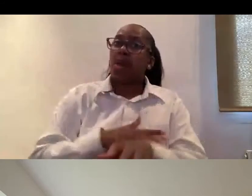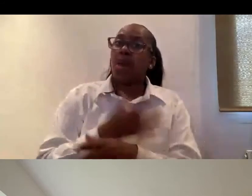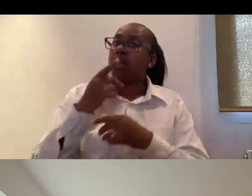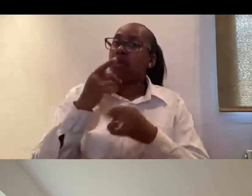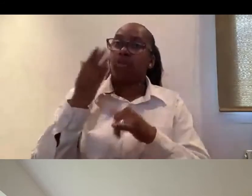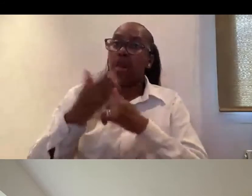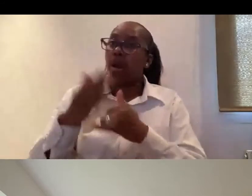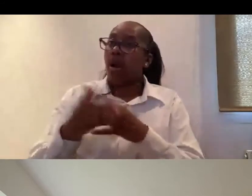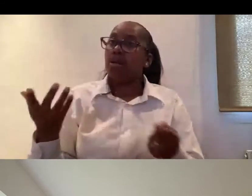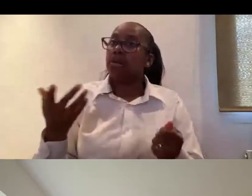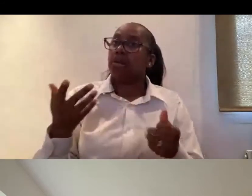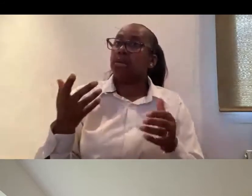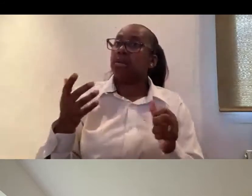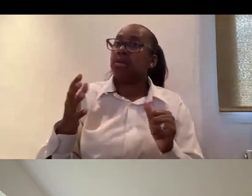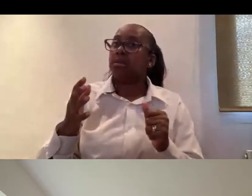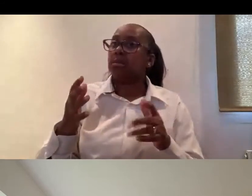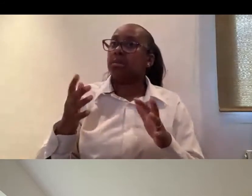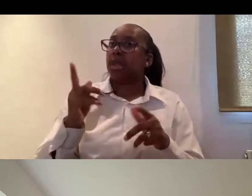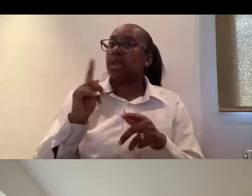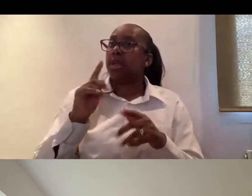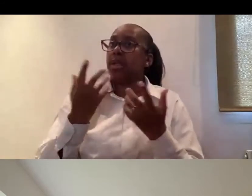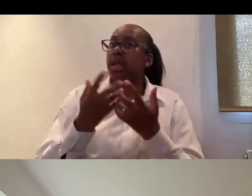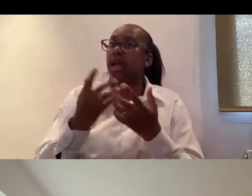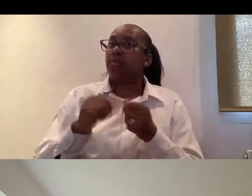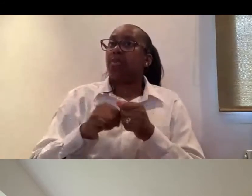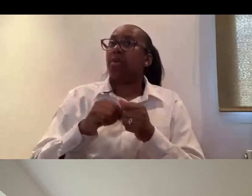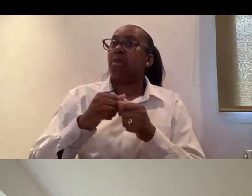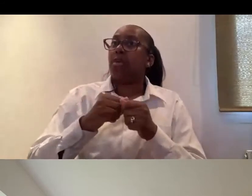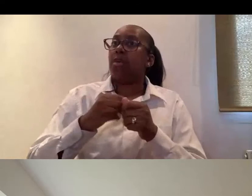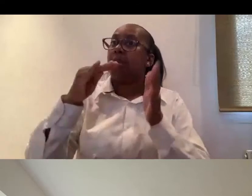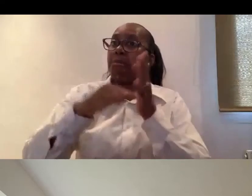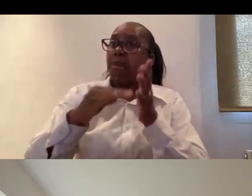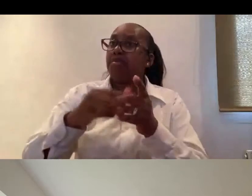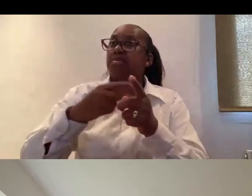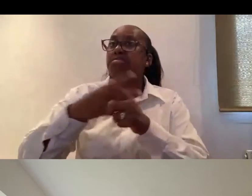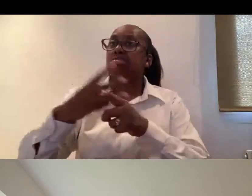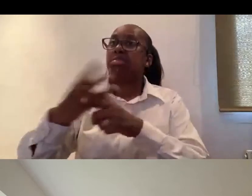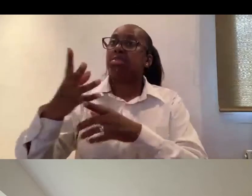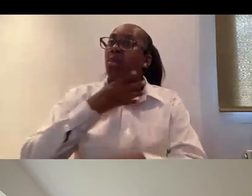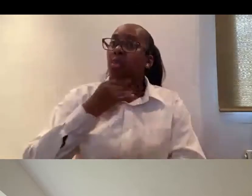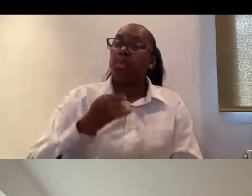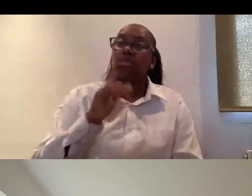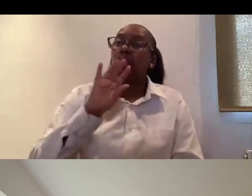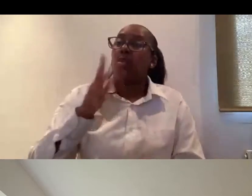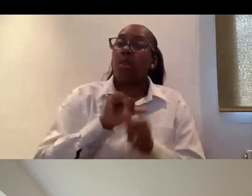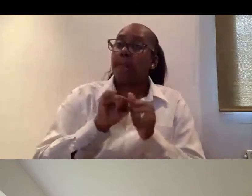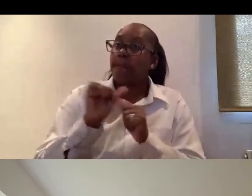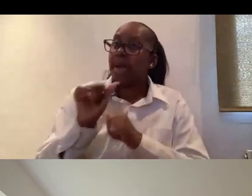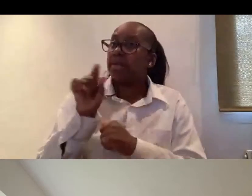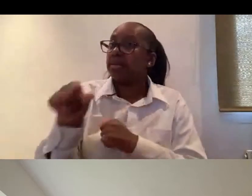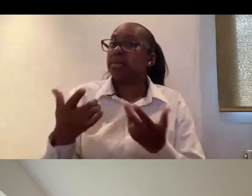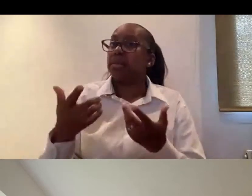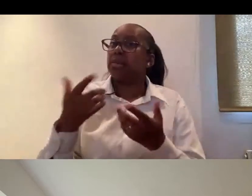to last and what the trajectory is going to be over the coming weeks and months. Obviously, we wish you all the best, Lisa, and I hope